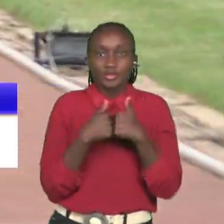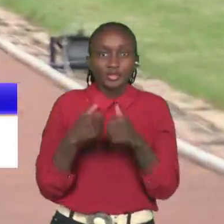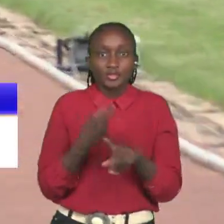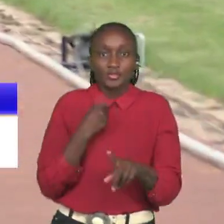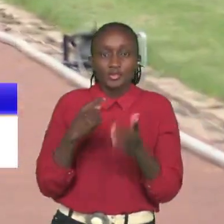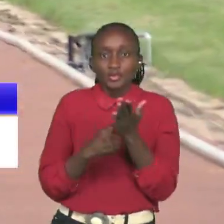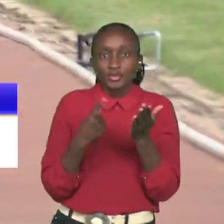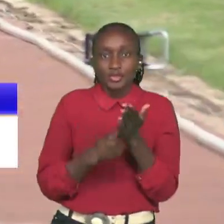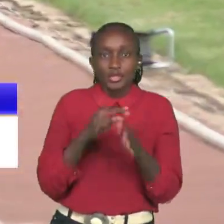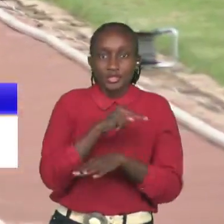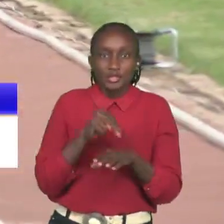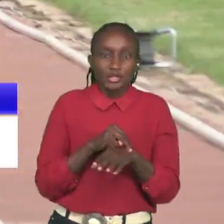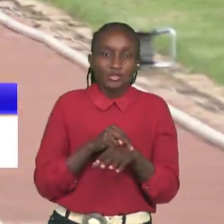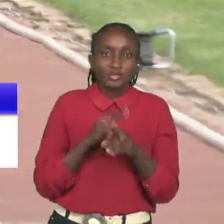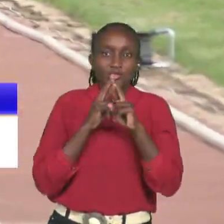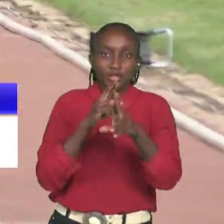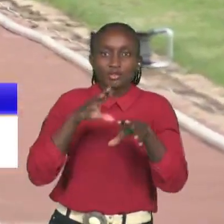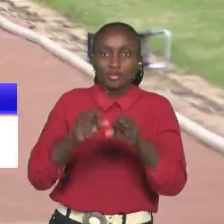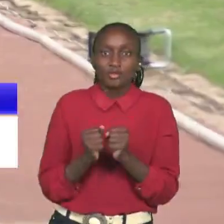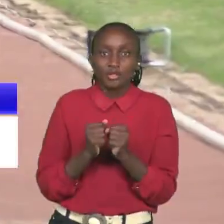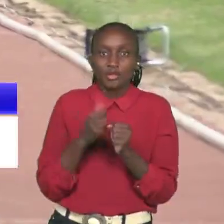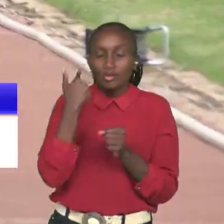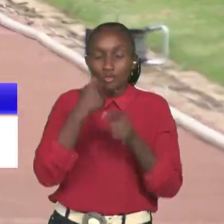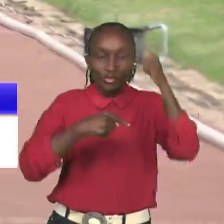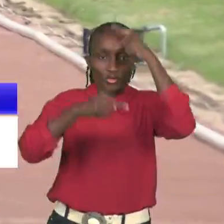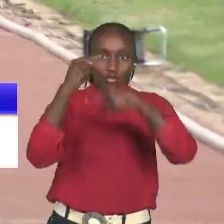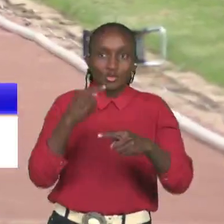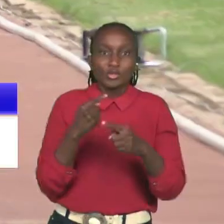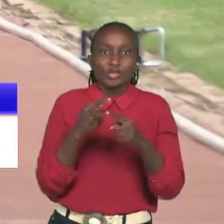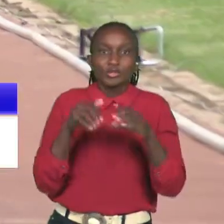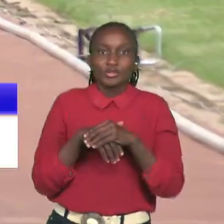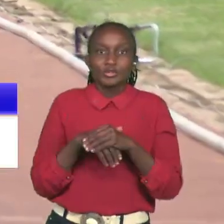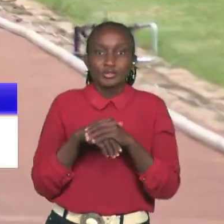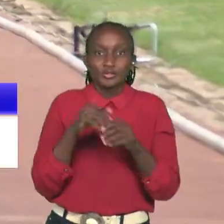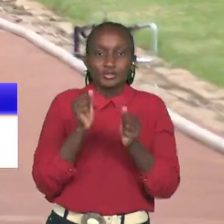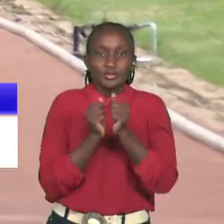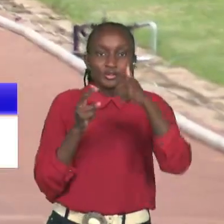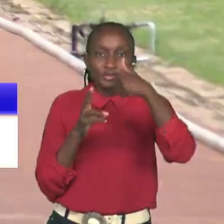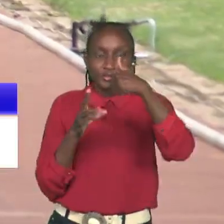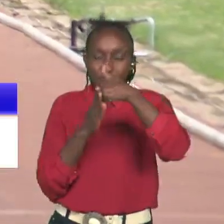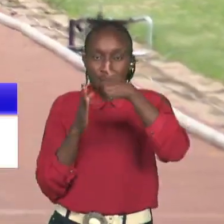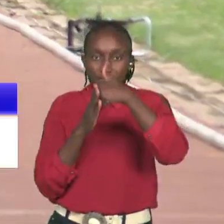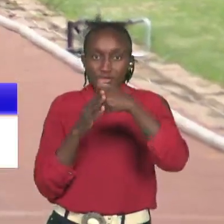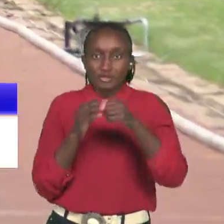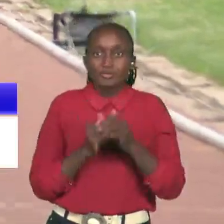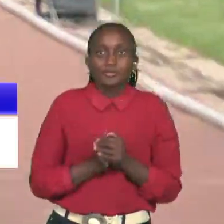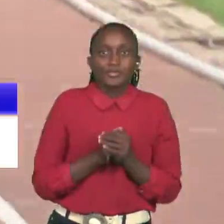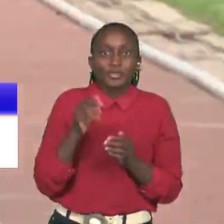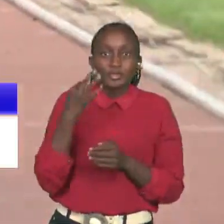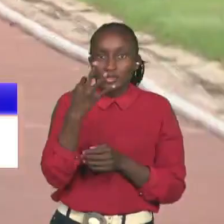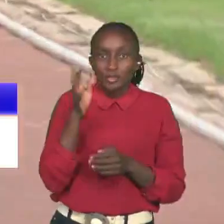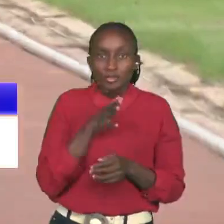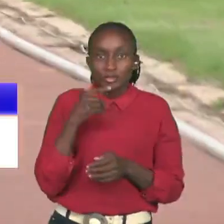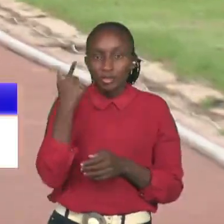Uganda's national record holder Peruth Chemutai, who won the heat 1 in 9:21.98. The three women will run the